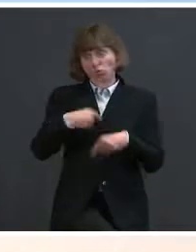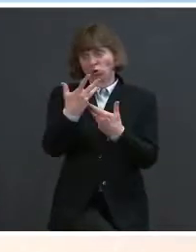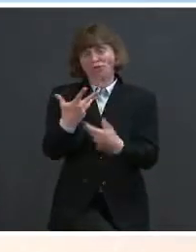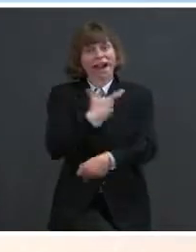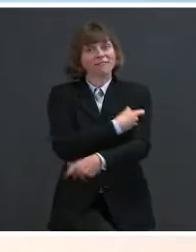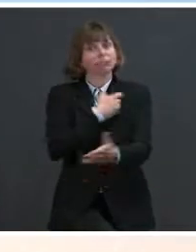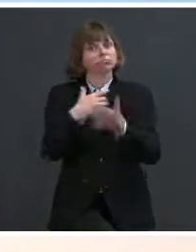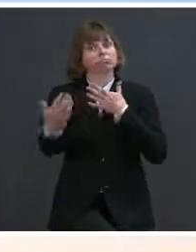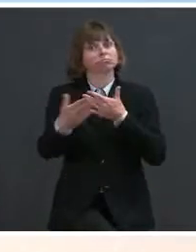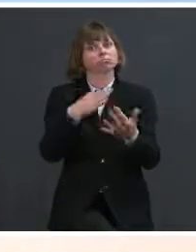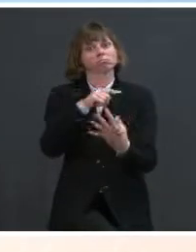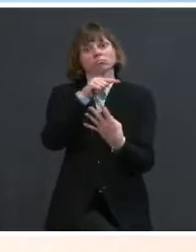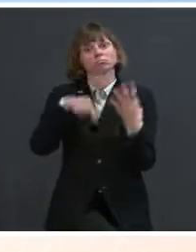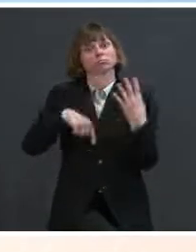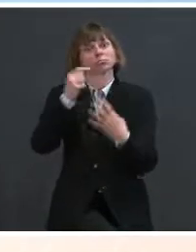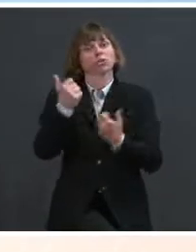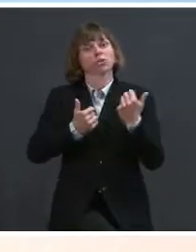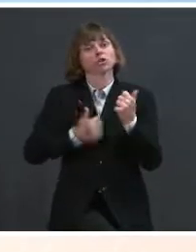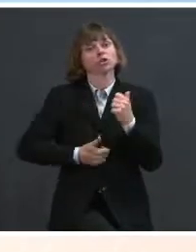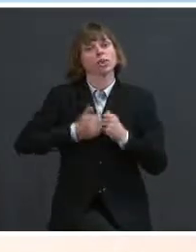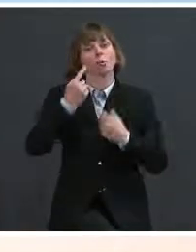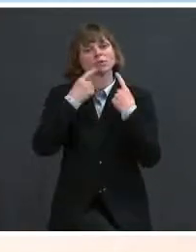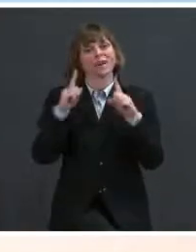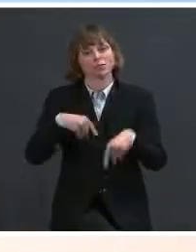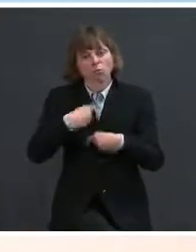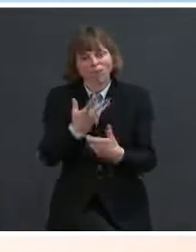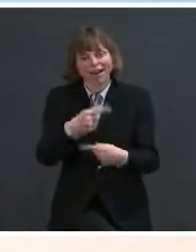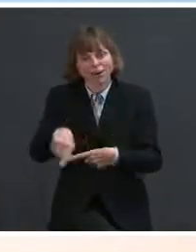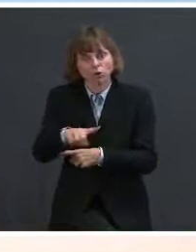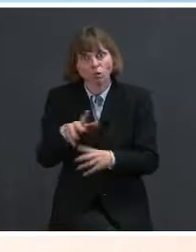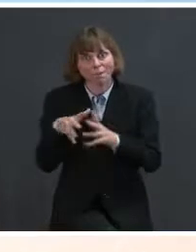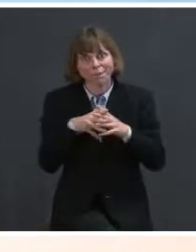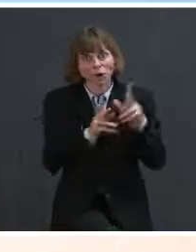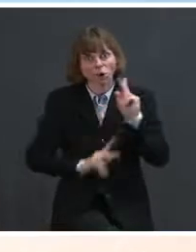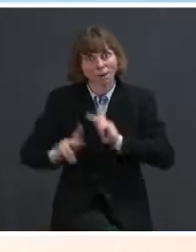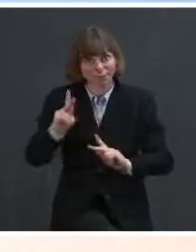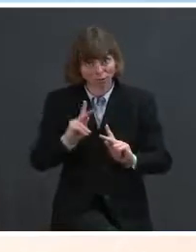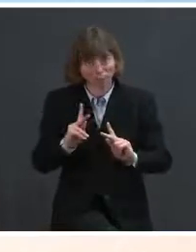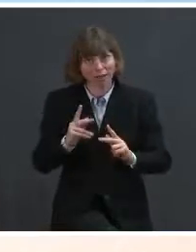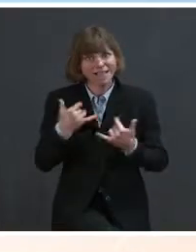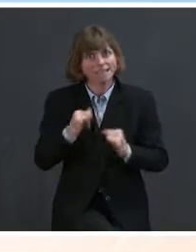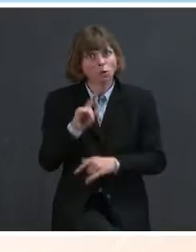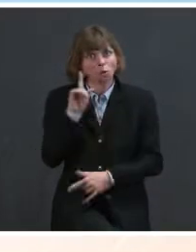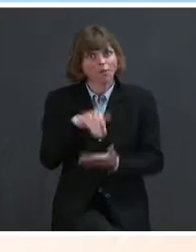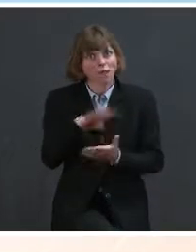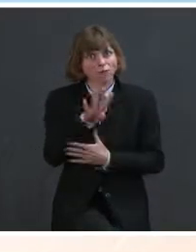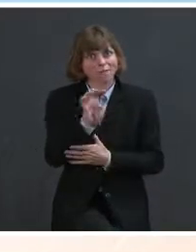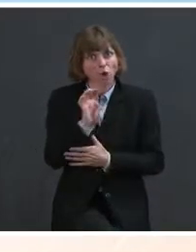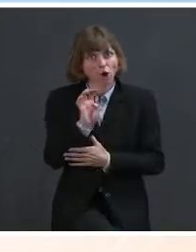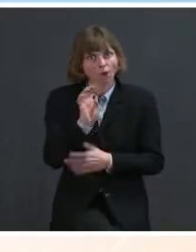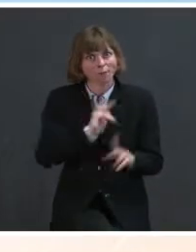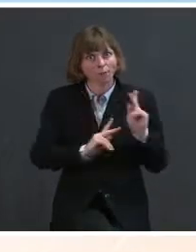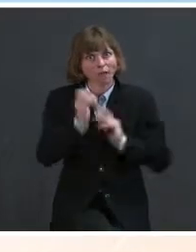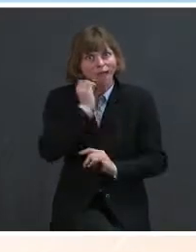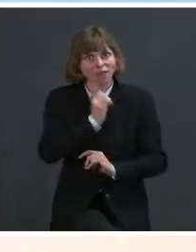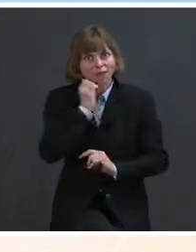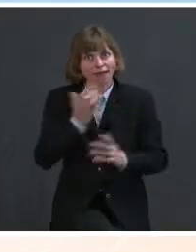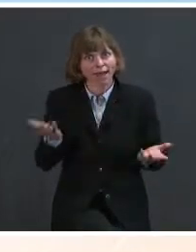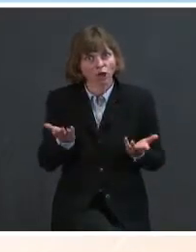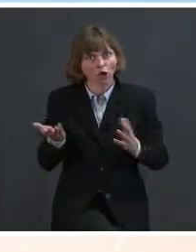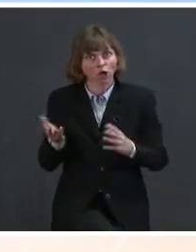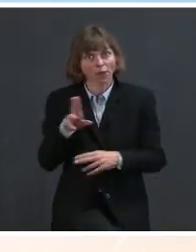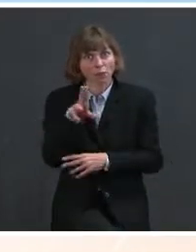ones are, to the American public. There are still 1,400 people who are dying in our country every single day, and we need to